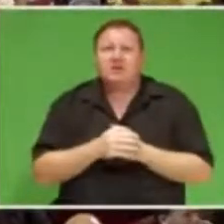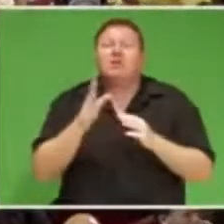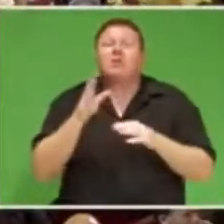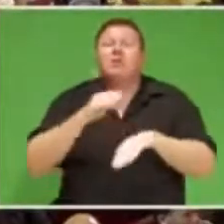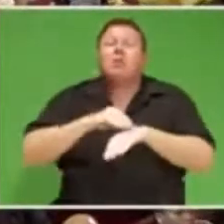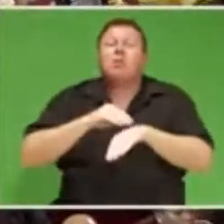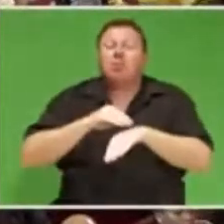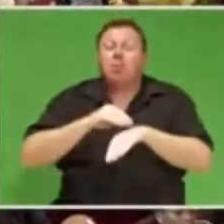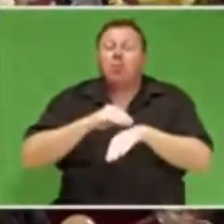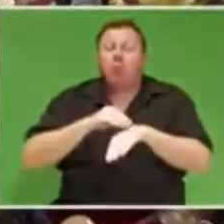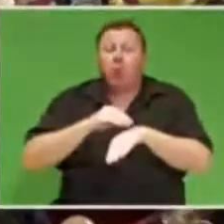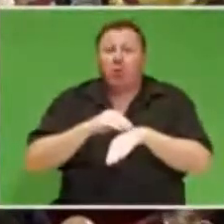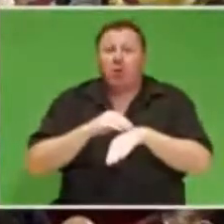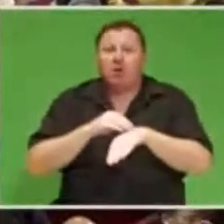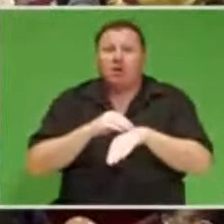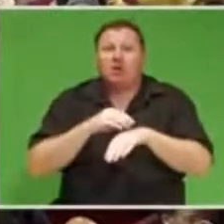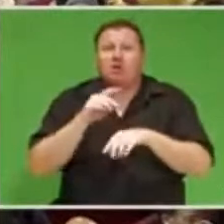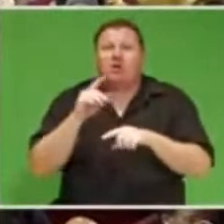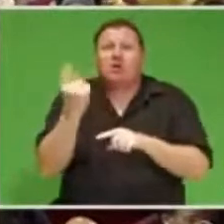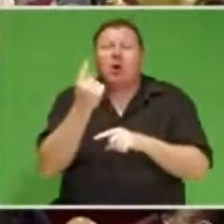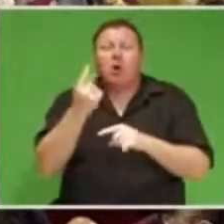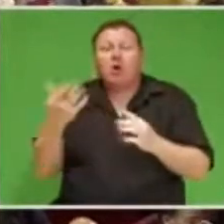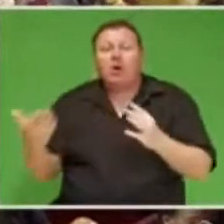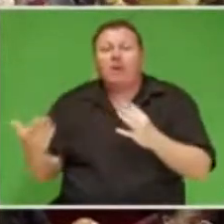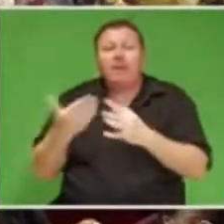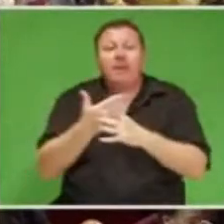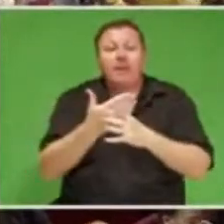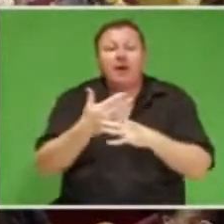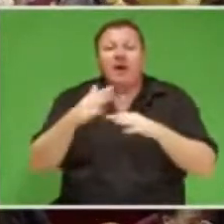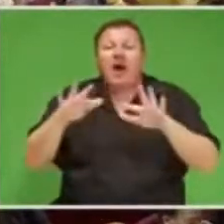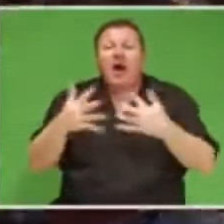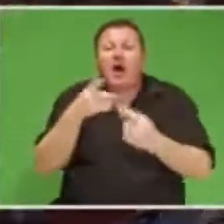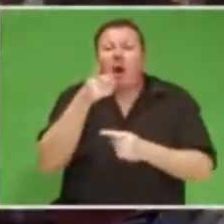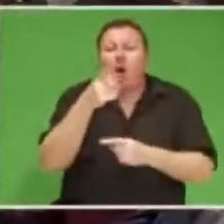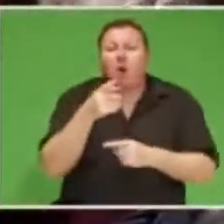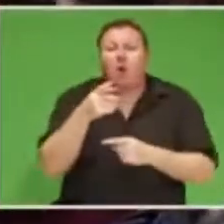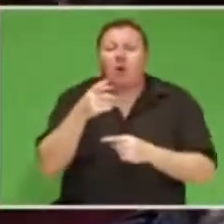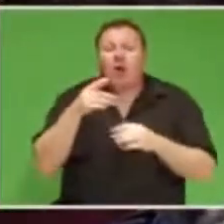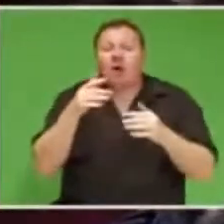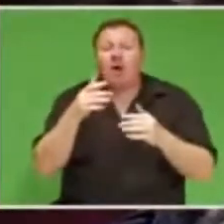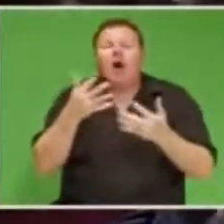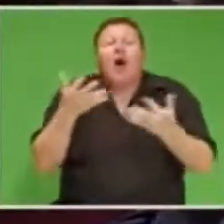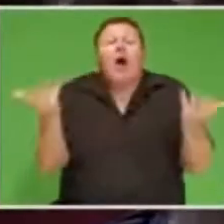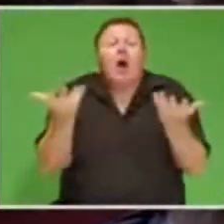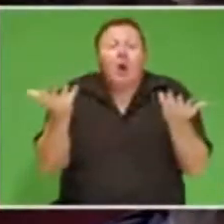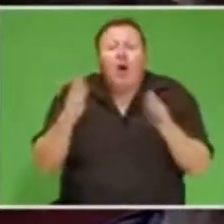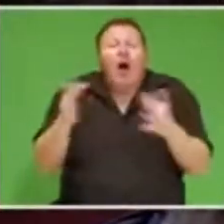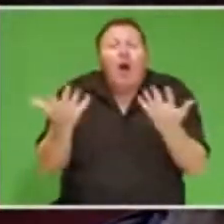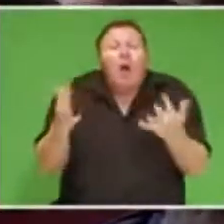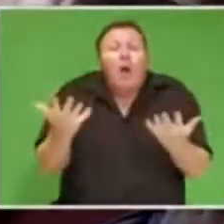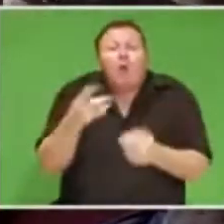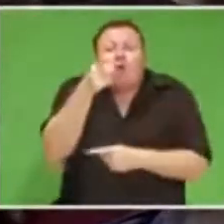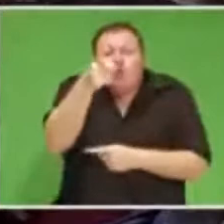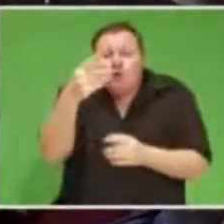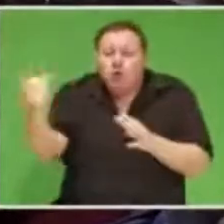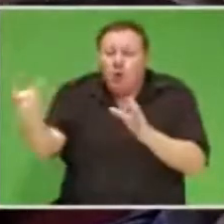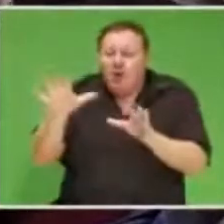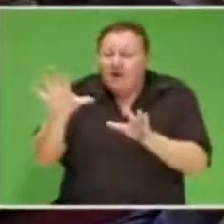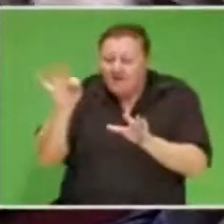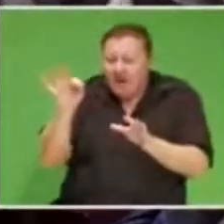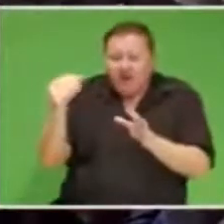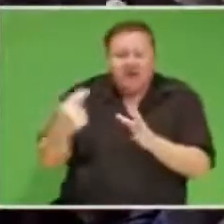Furthermore, they can only enter the chamber upon your invitation. That was not the case. They entered the